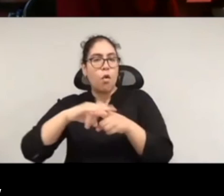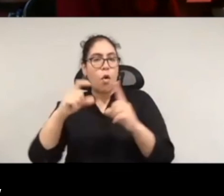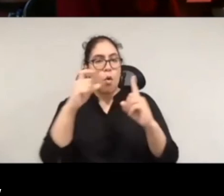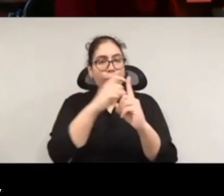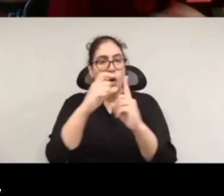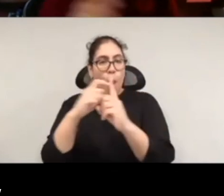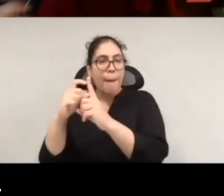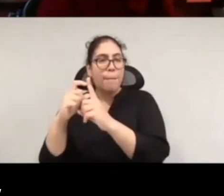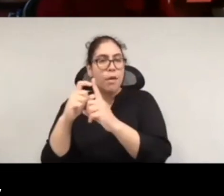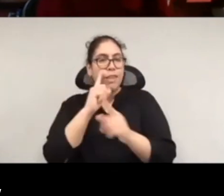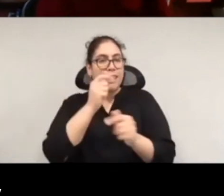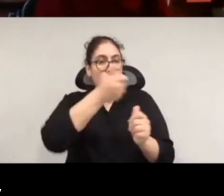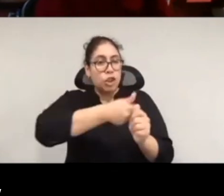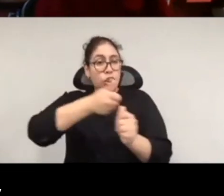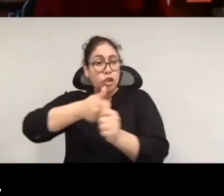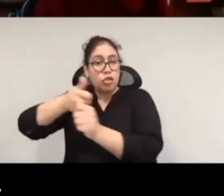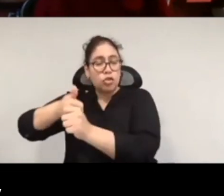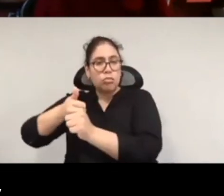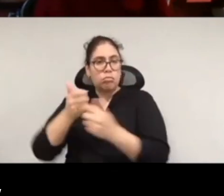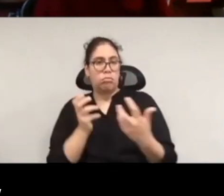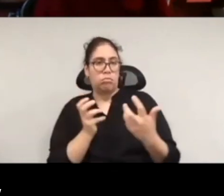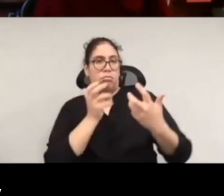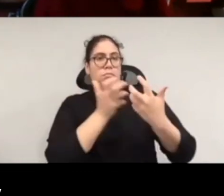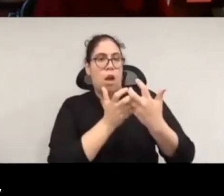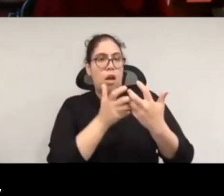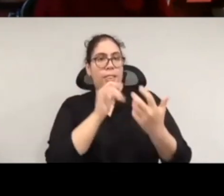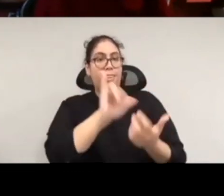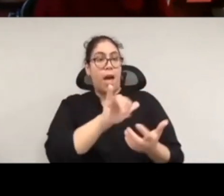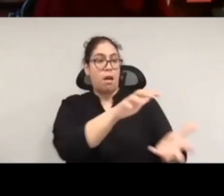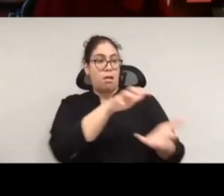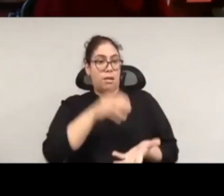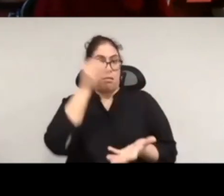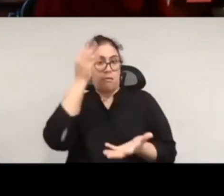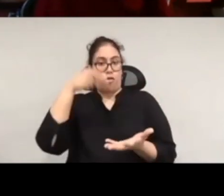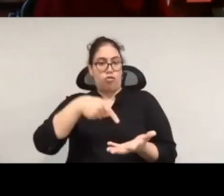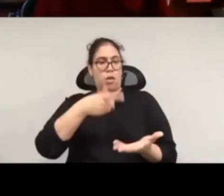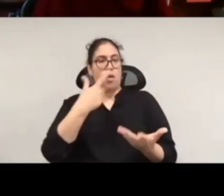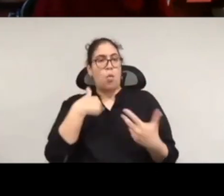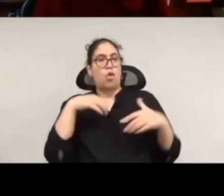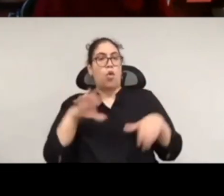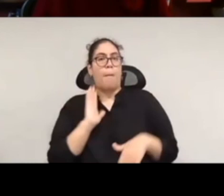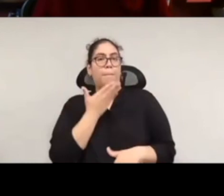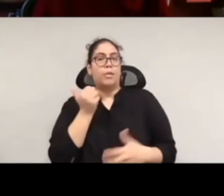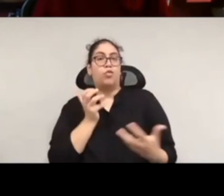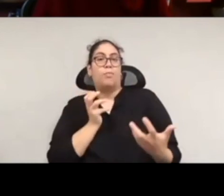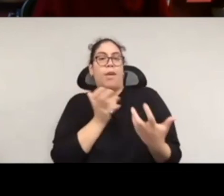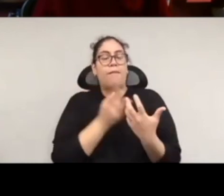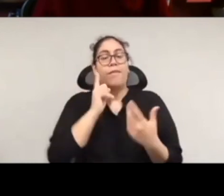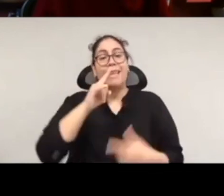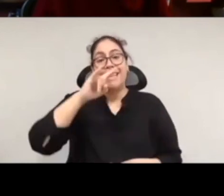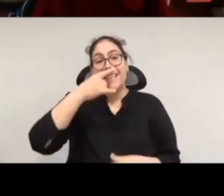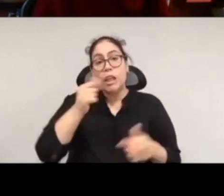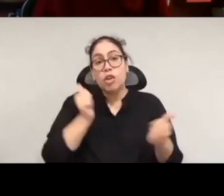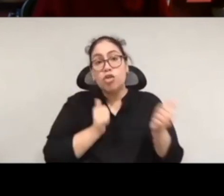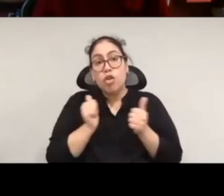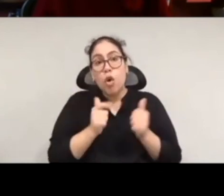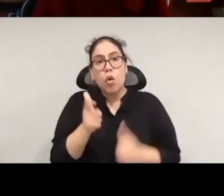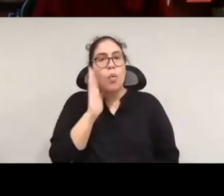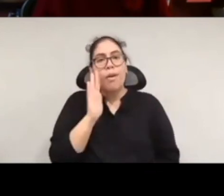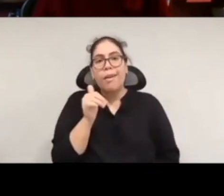the tone and the vocabulary of the source material. So, obviously for a kids show, you wouldn't